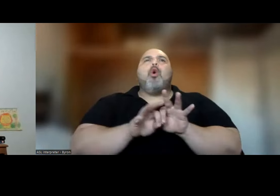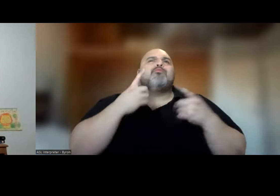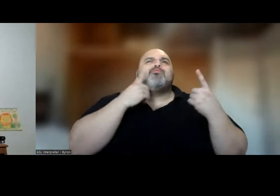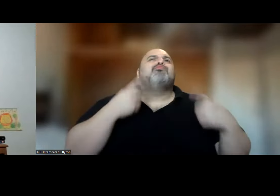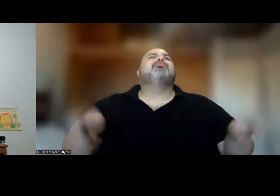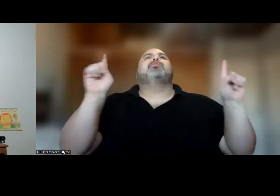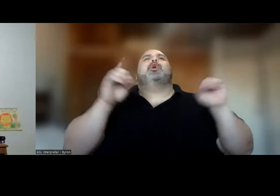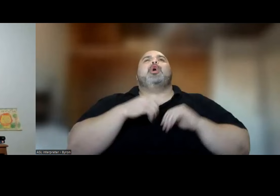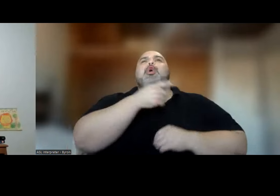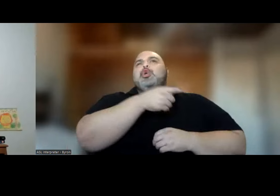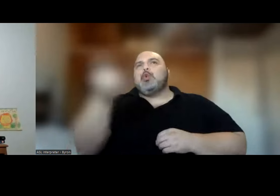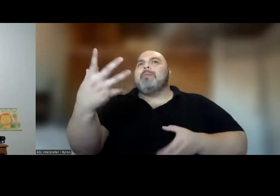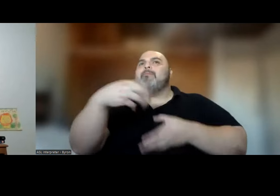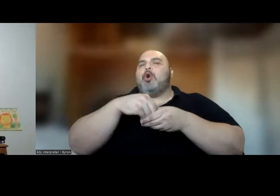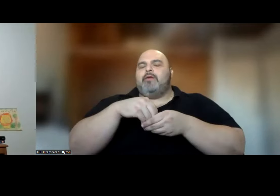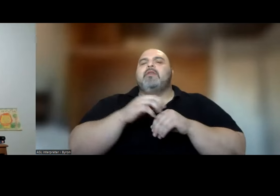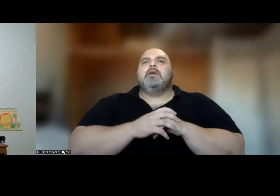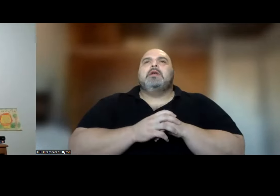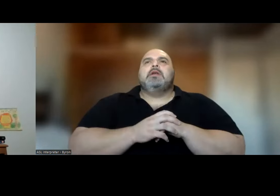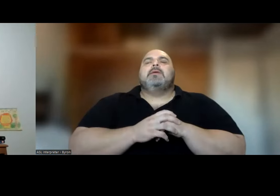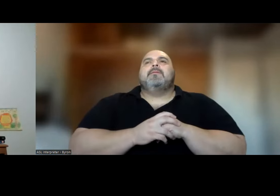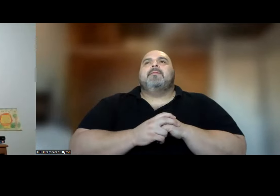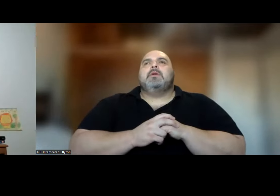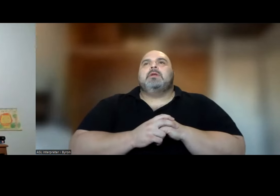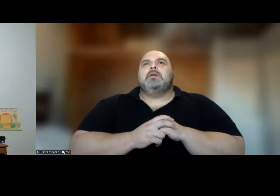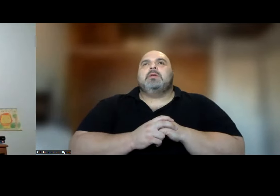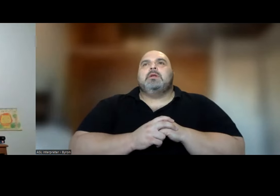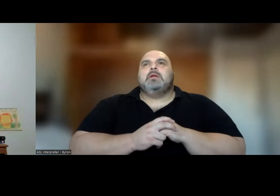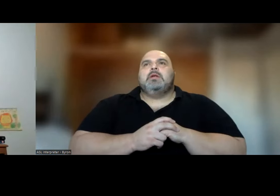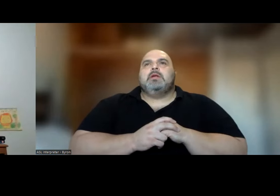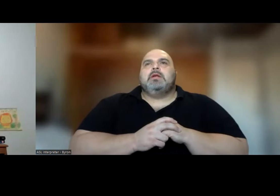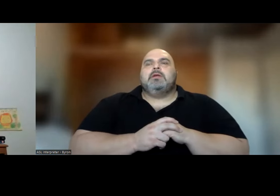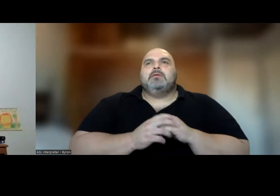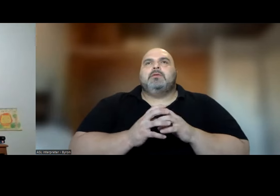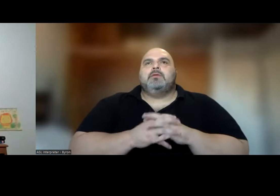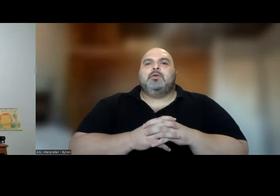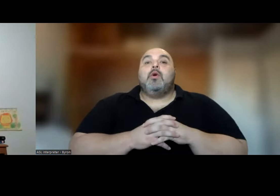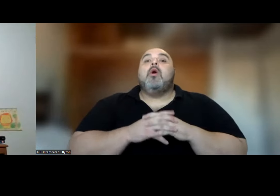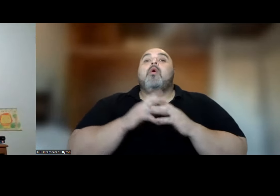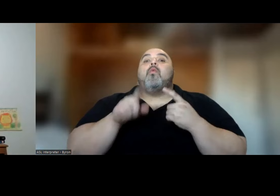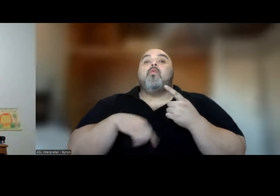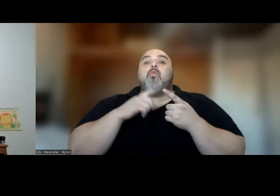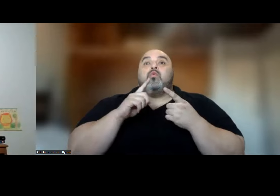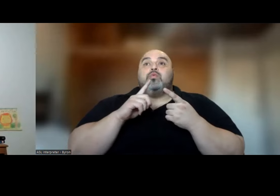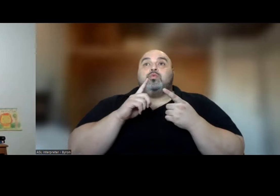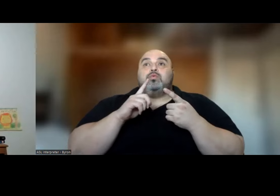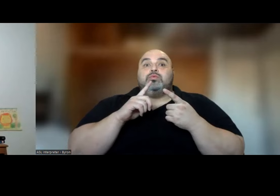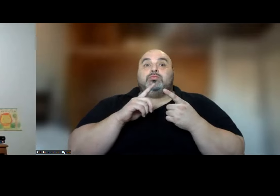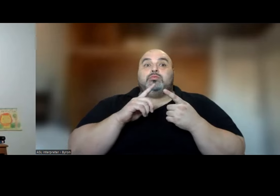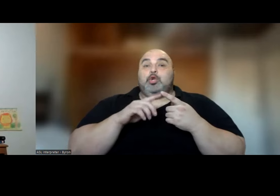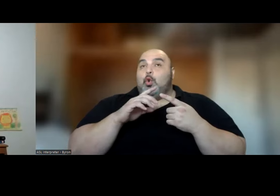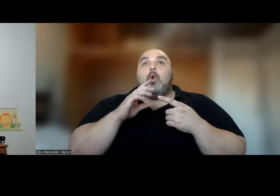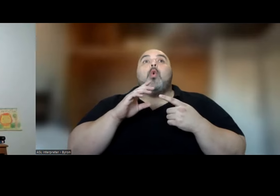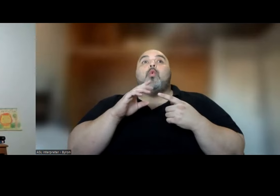I know you all have been a part of, and you can't talk to this group, especially when you look at where we are